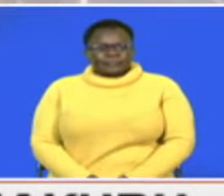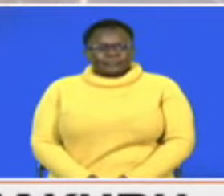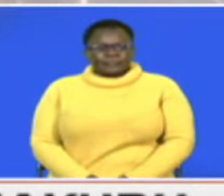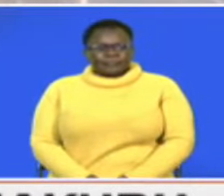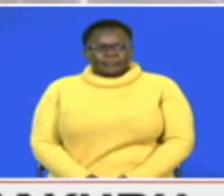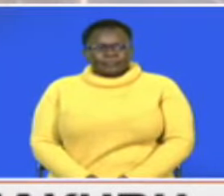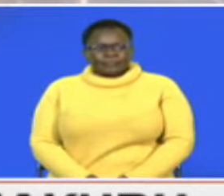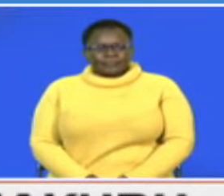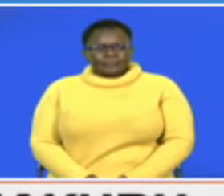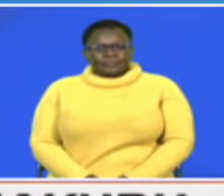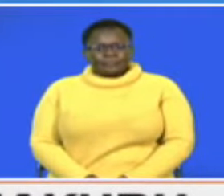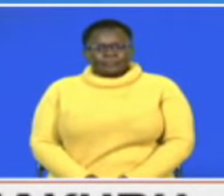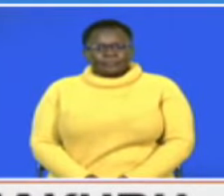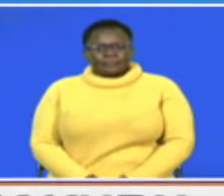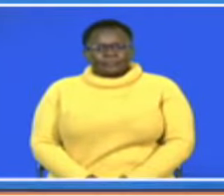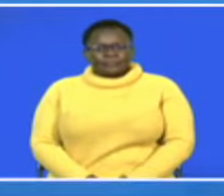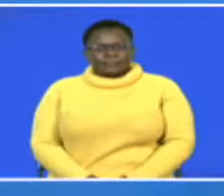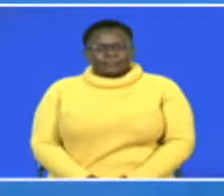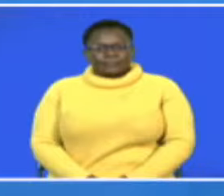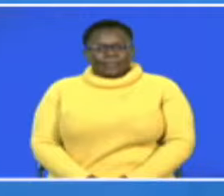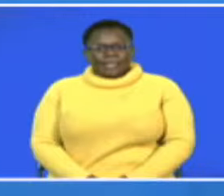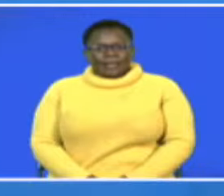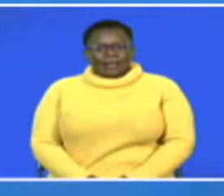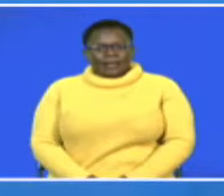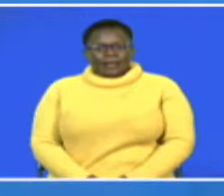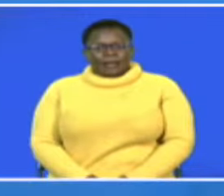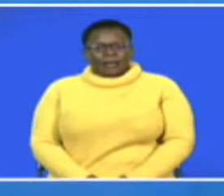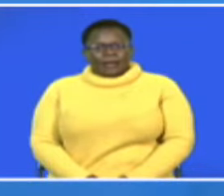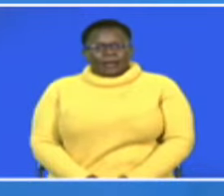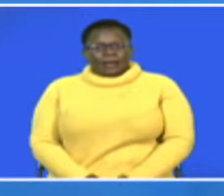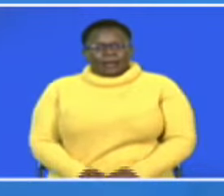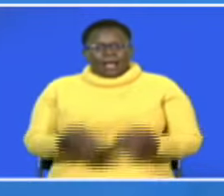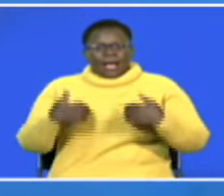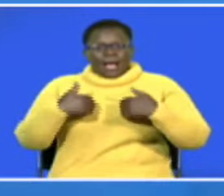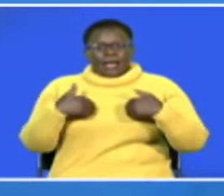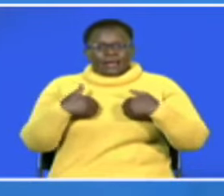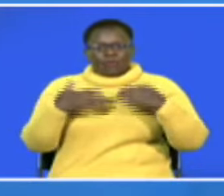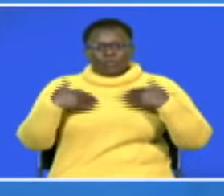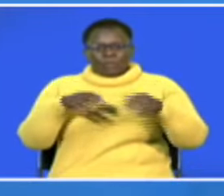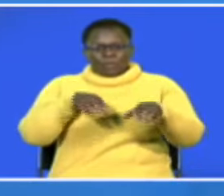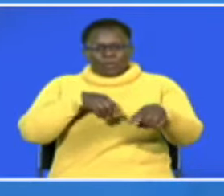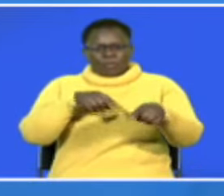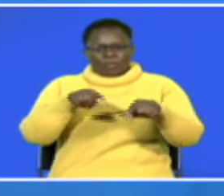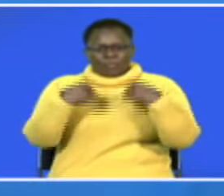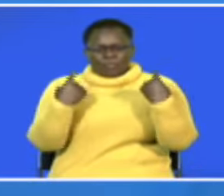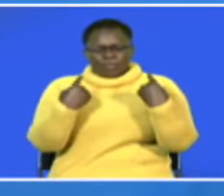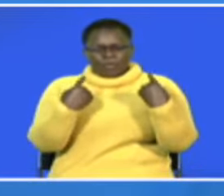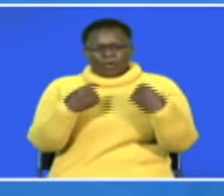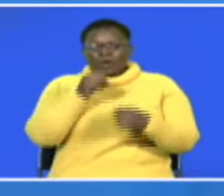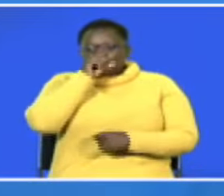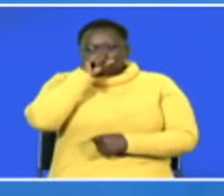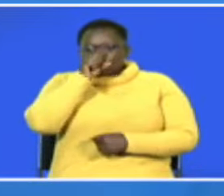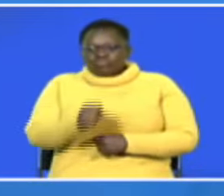News. Let's talk about human-wildlife conflict. Following a series of fatal hyena attacks in Juja,